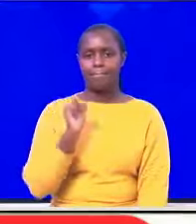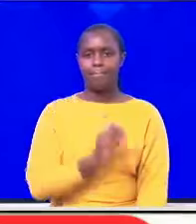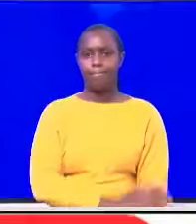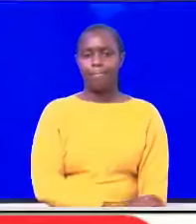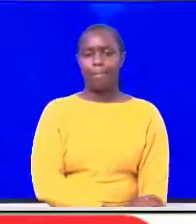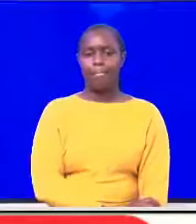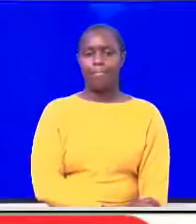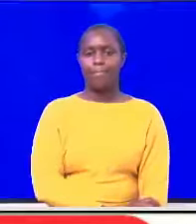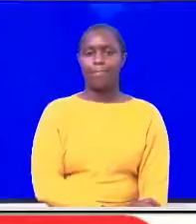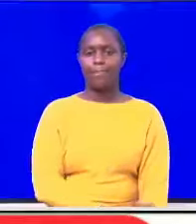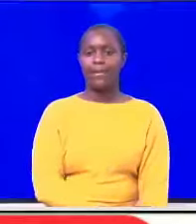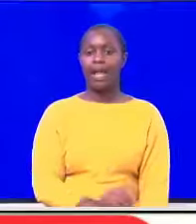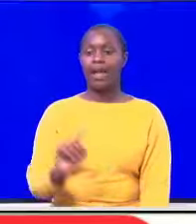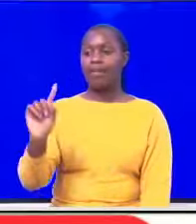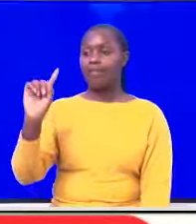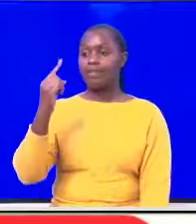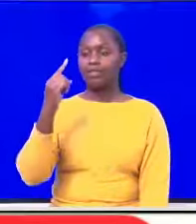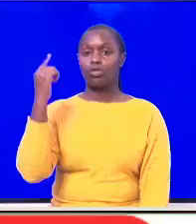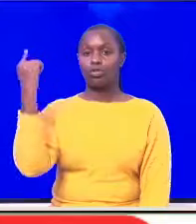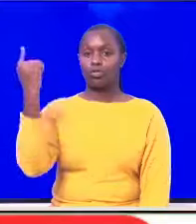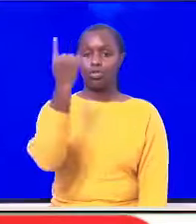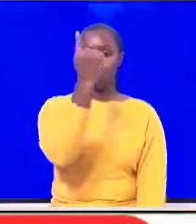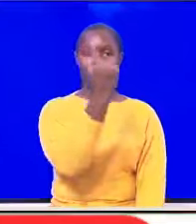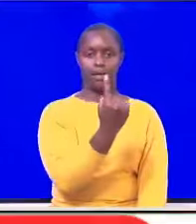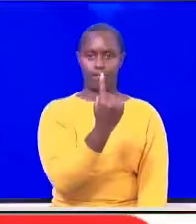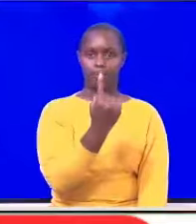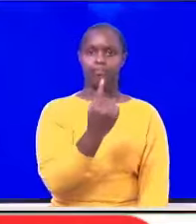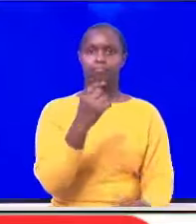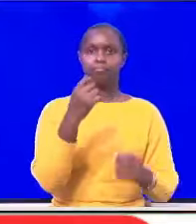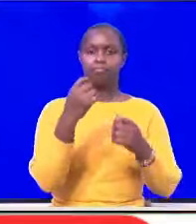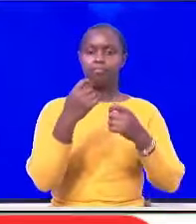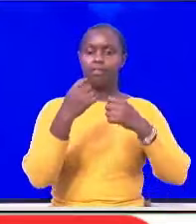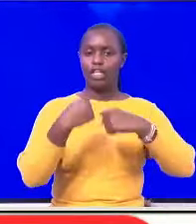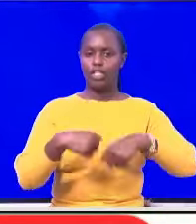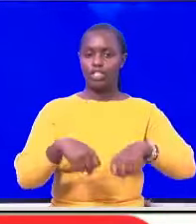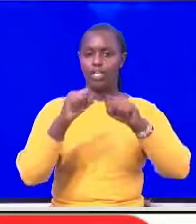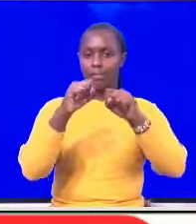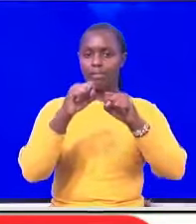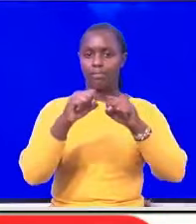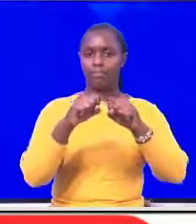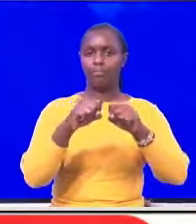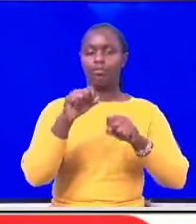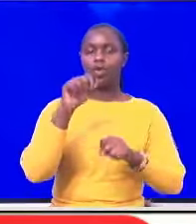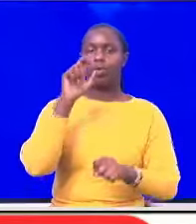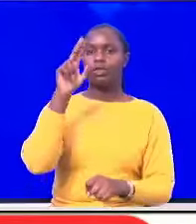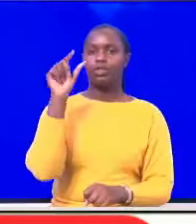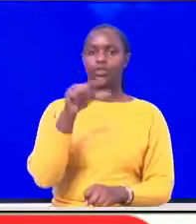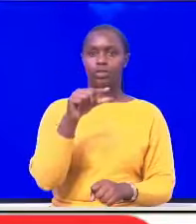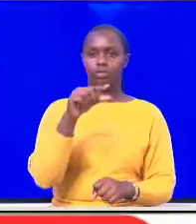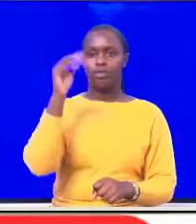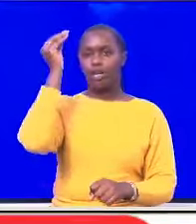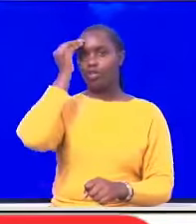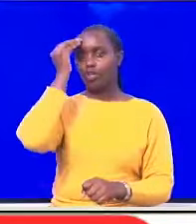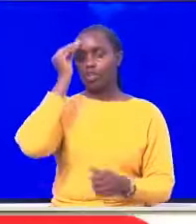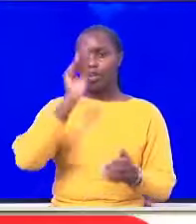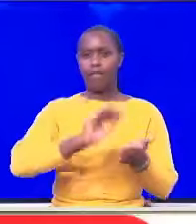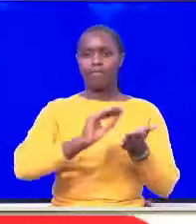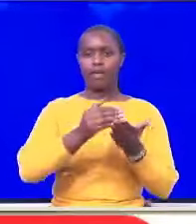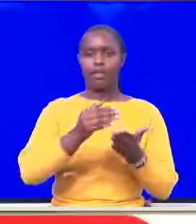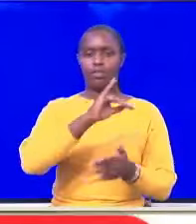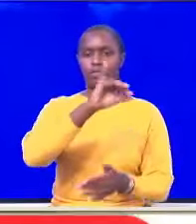The first to appear on the dock was chairman of the Uasin Gishu County Revolving Education Fund, Joel